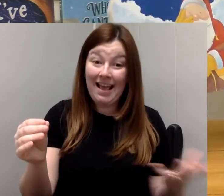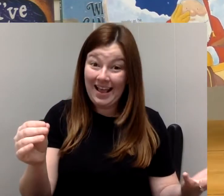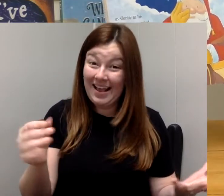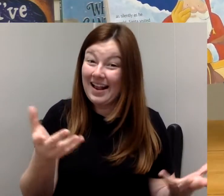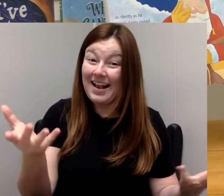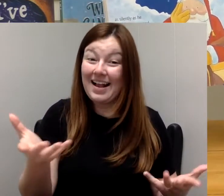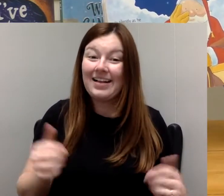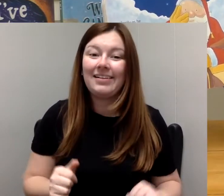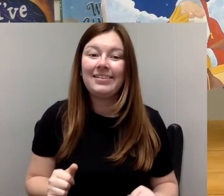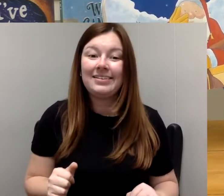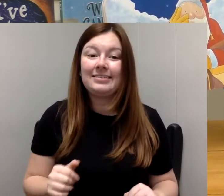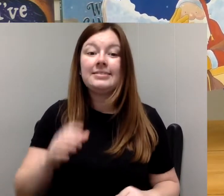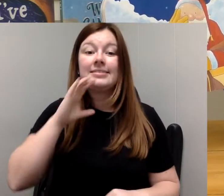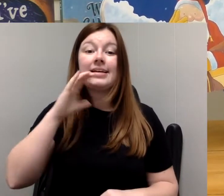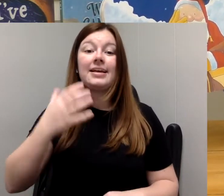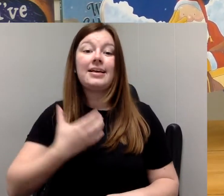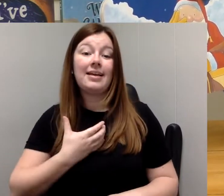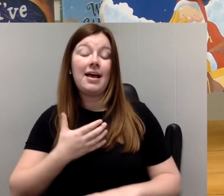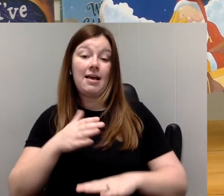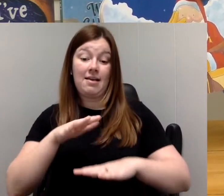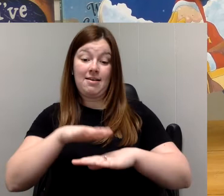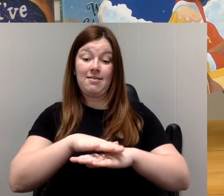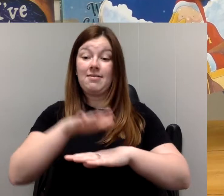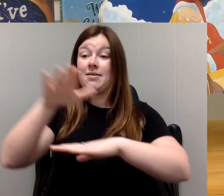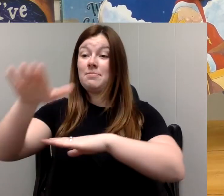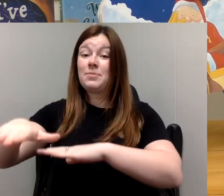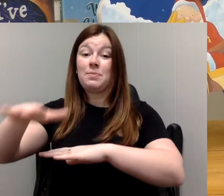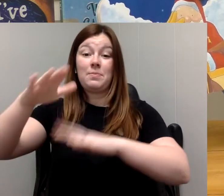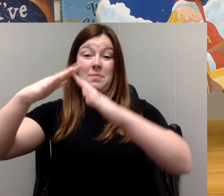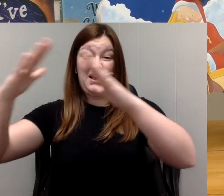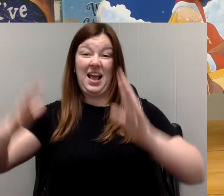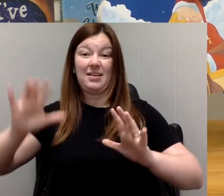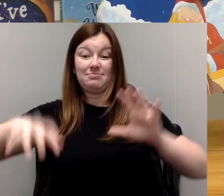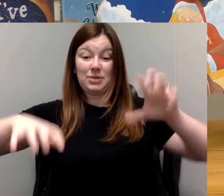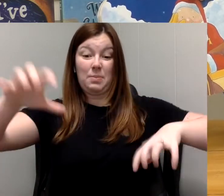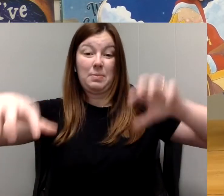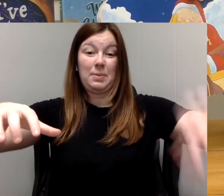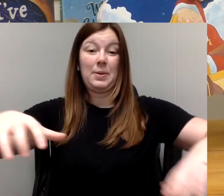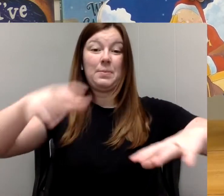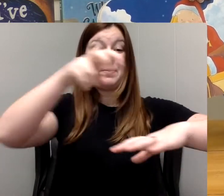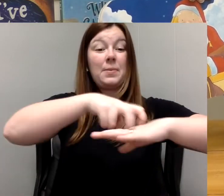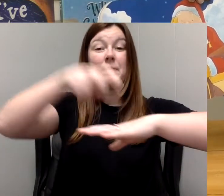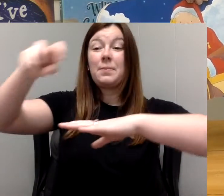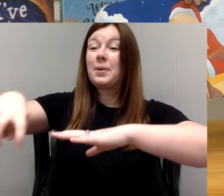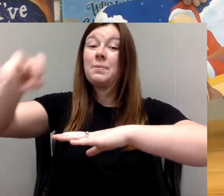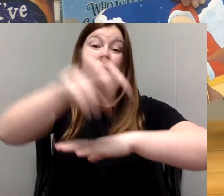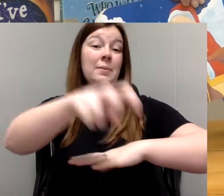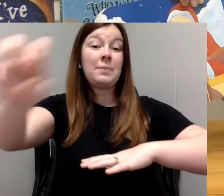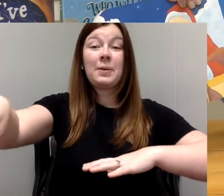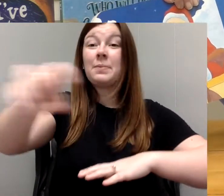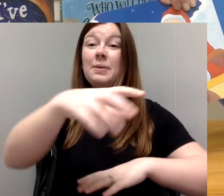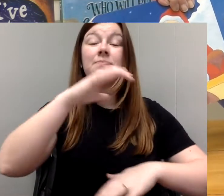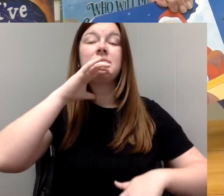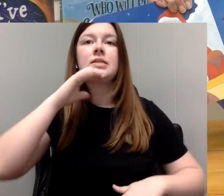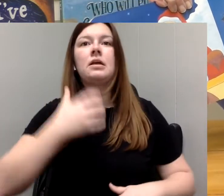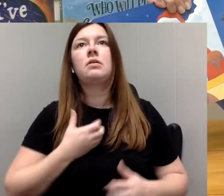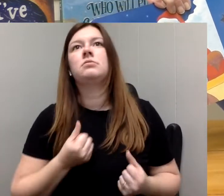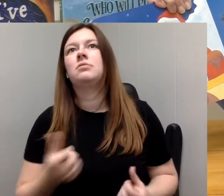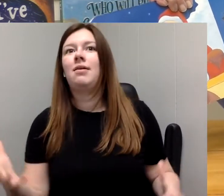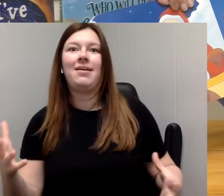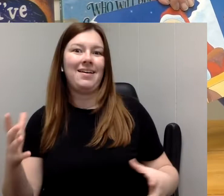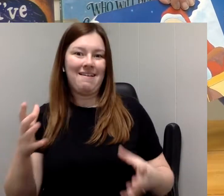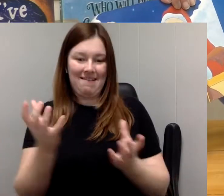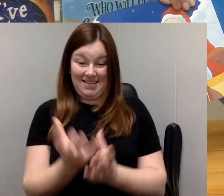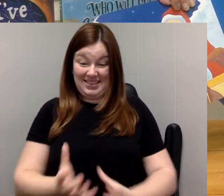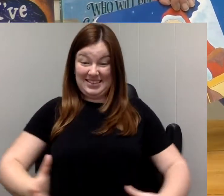as silently as he could, Santa visited many more homes until at last his sack was empty. To